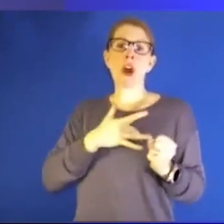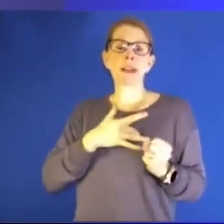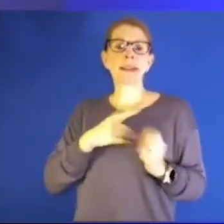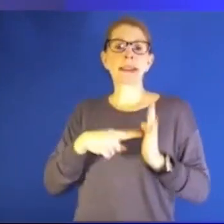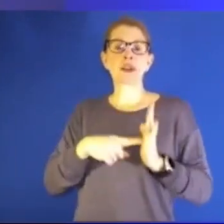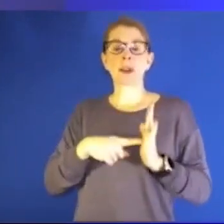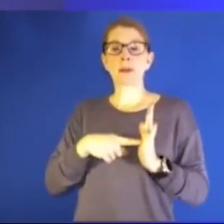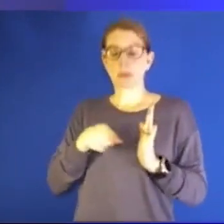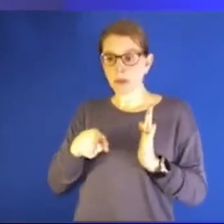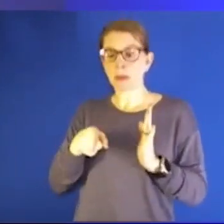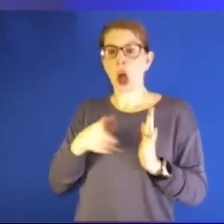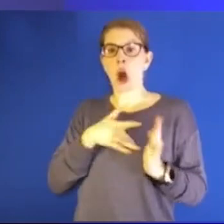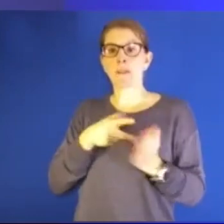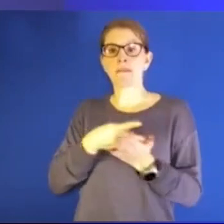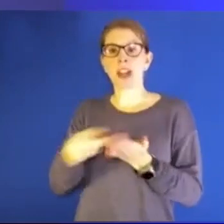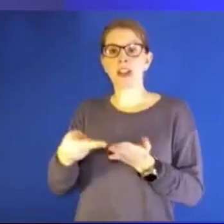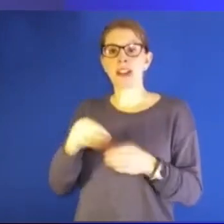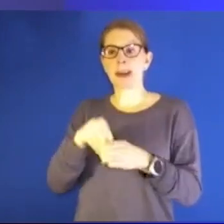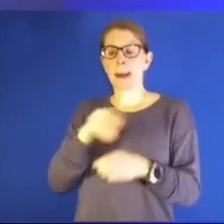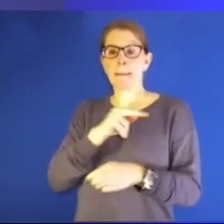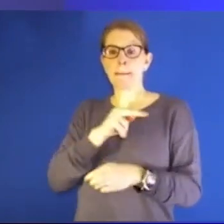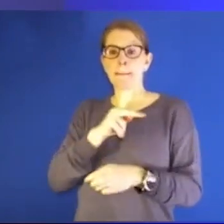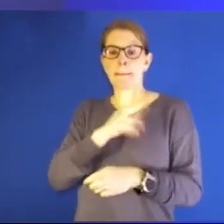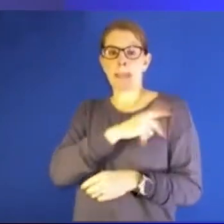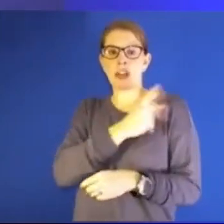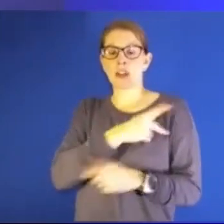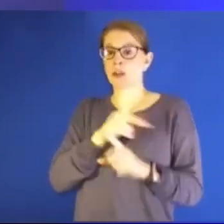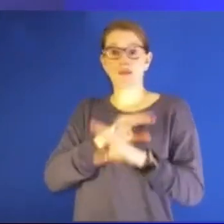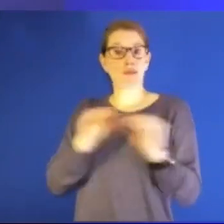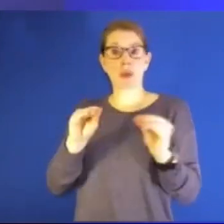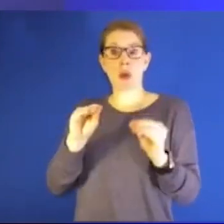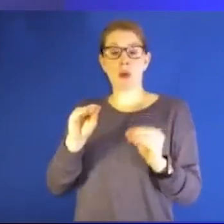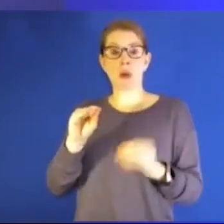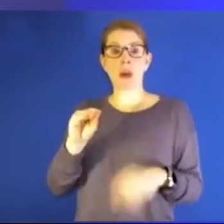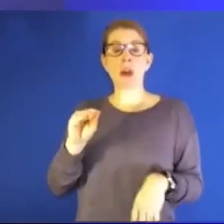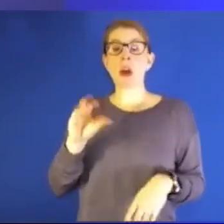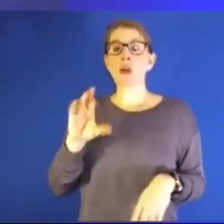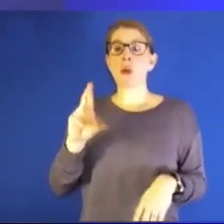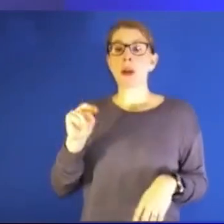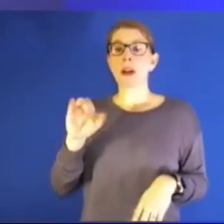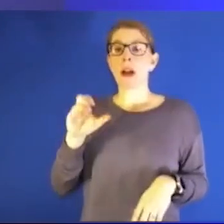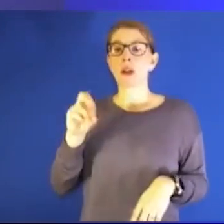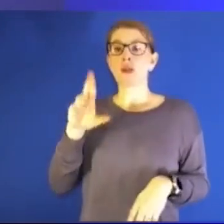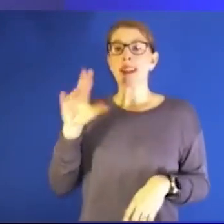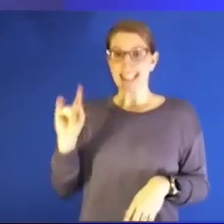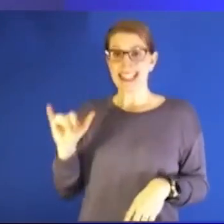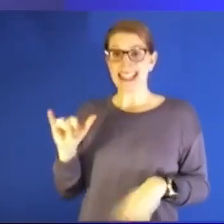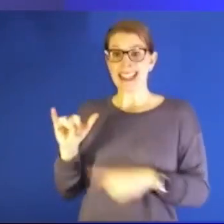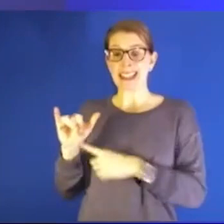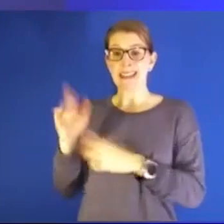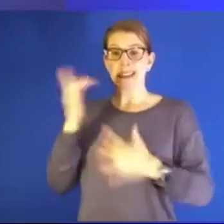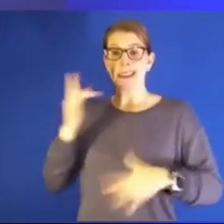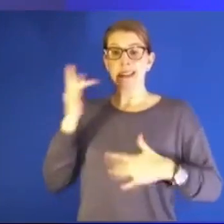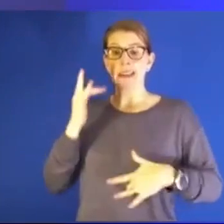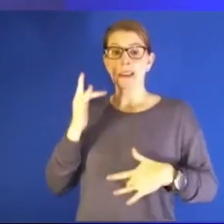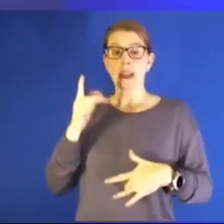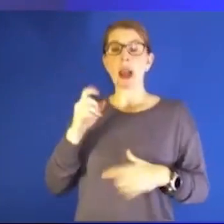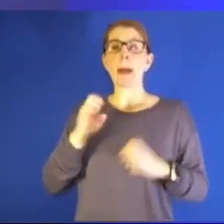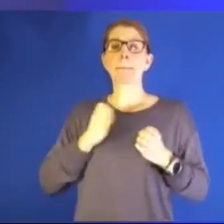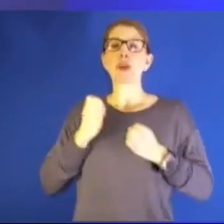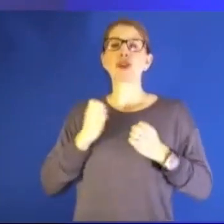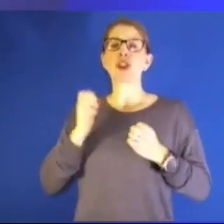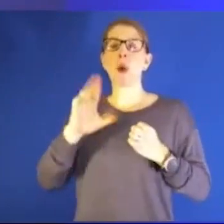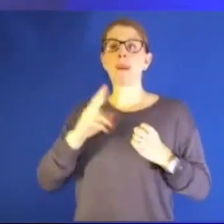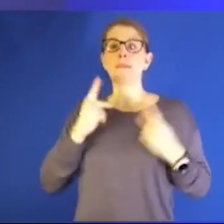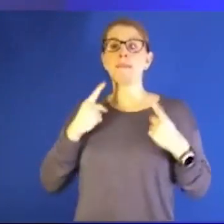that didn't have coronary artery disease, which is often the cause of heart failure. In these patients, they often had an emotional or physical stressor